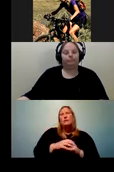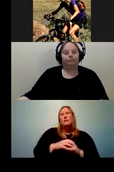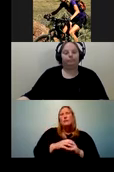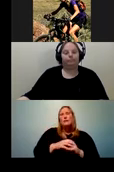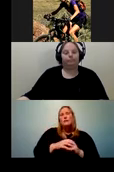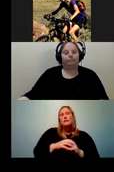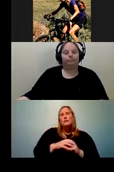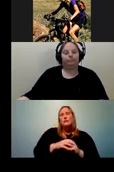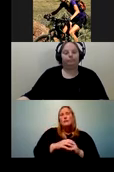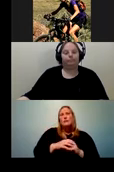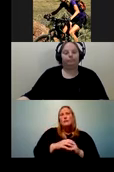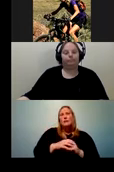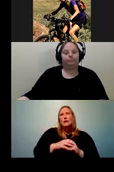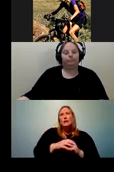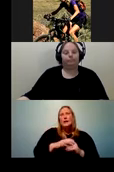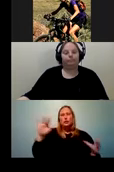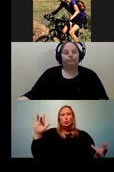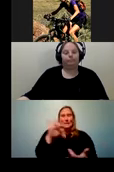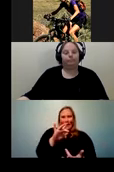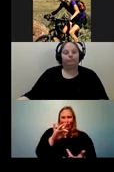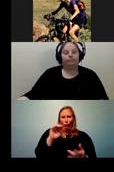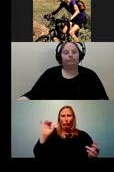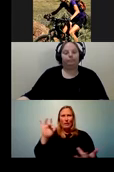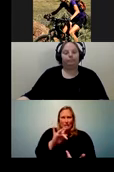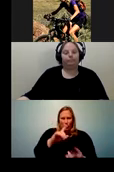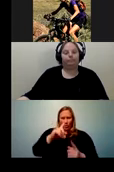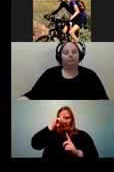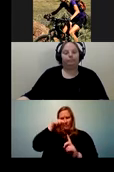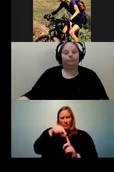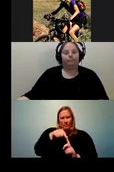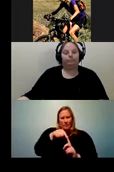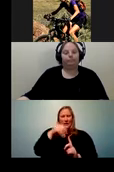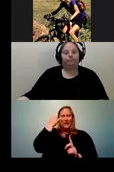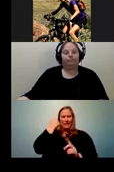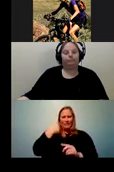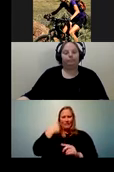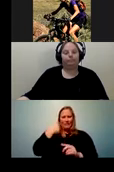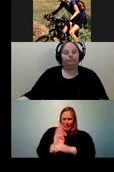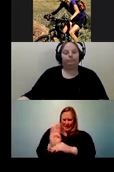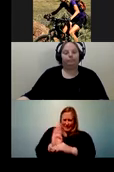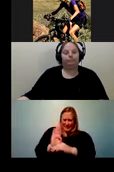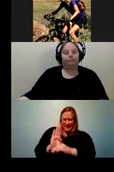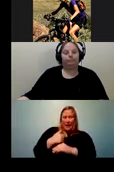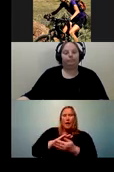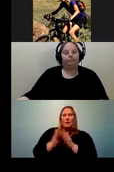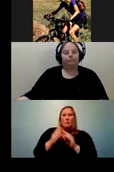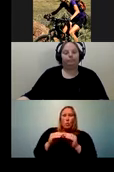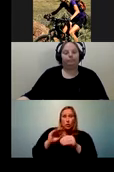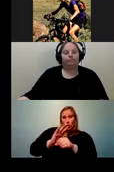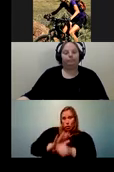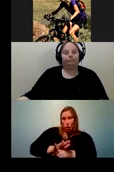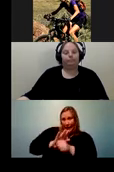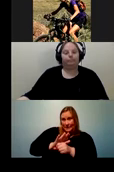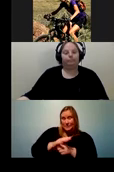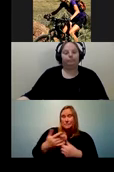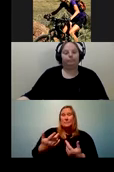us to all recenter. The busier you are, the more stressful things get, the easier it